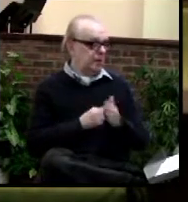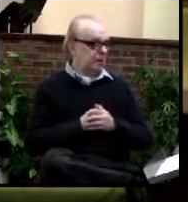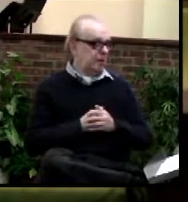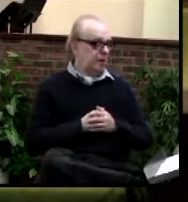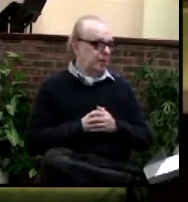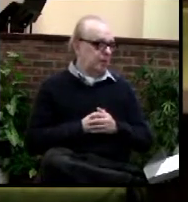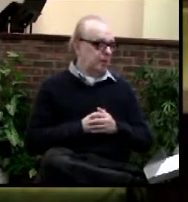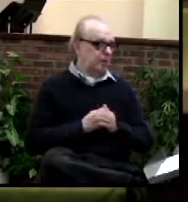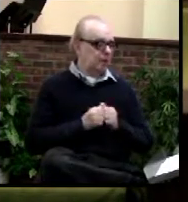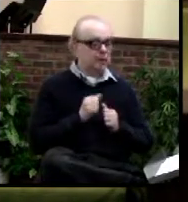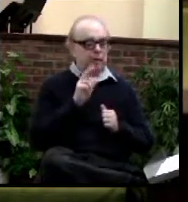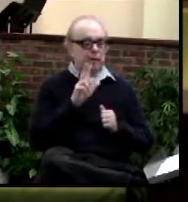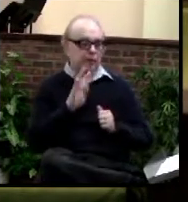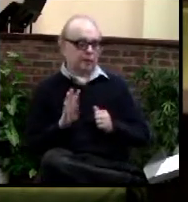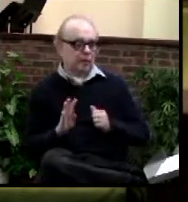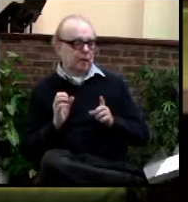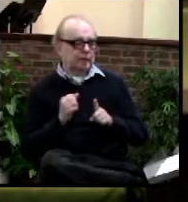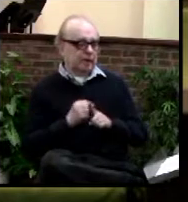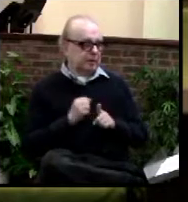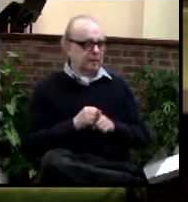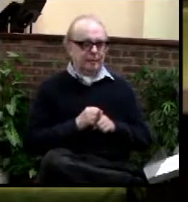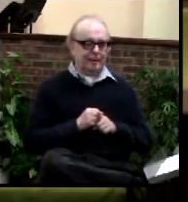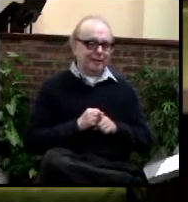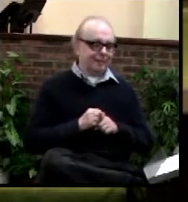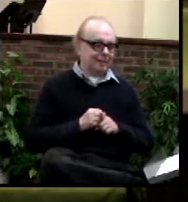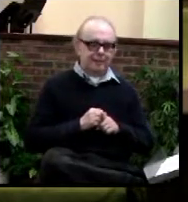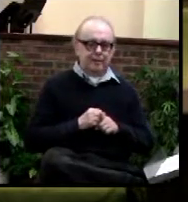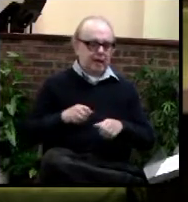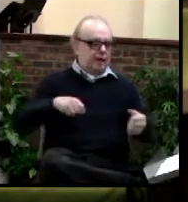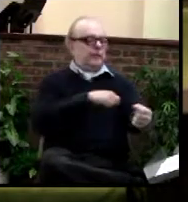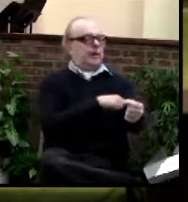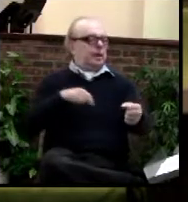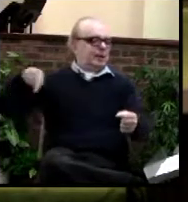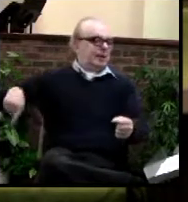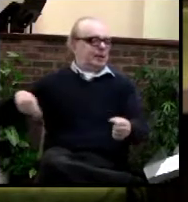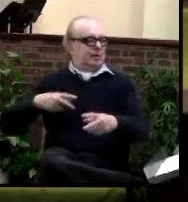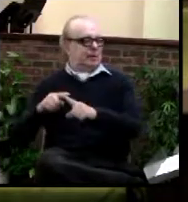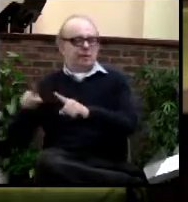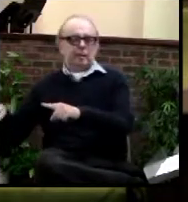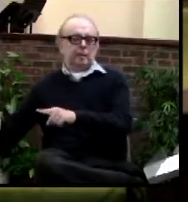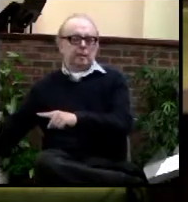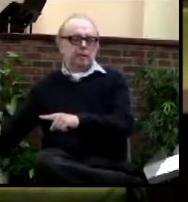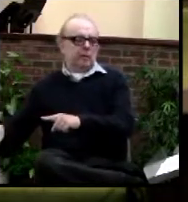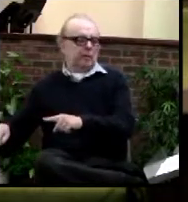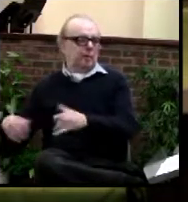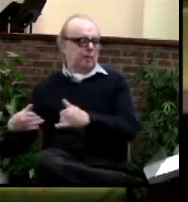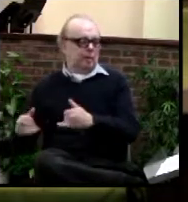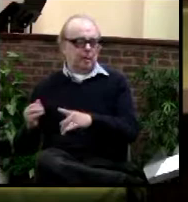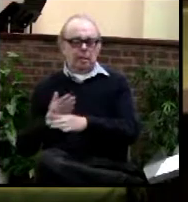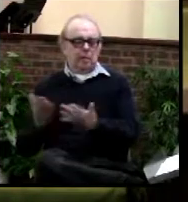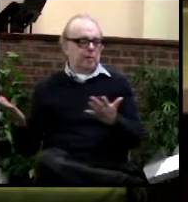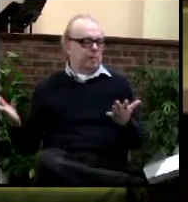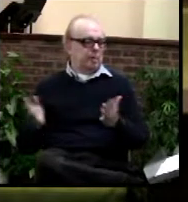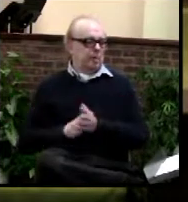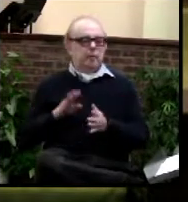beat, and you got the violins and some other strings over here playing the same song with a 4-4